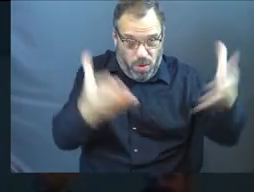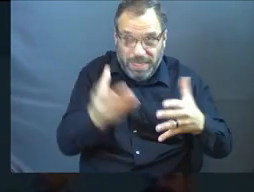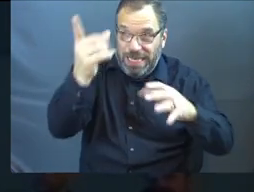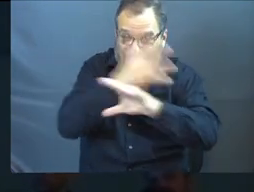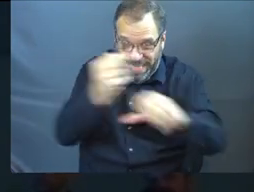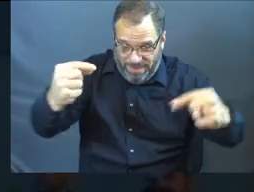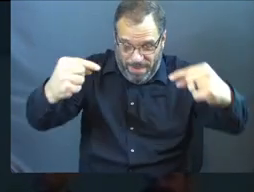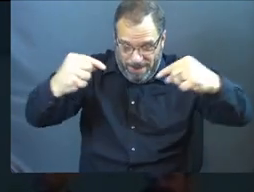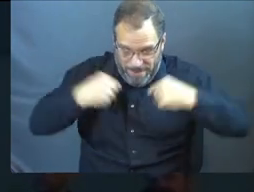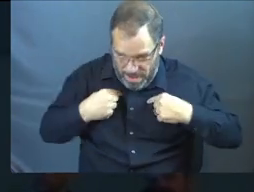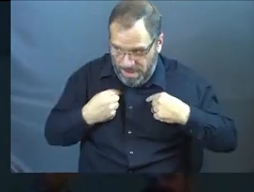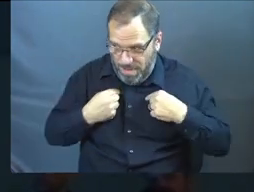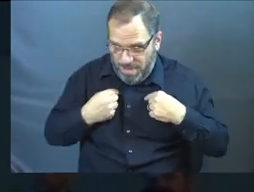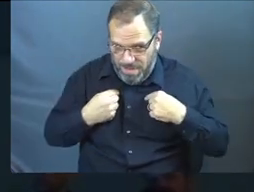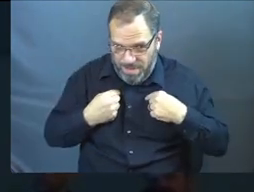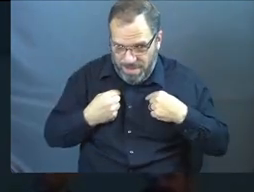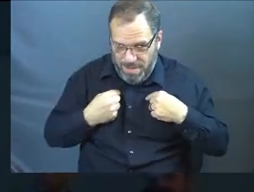saved me."